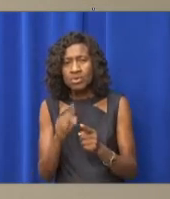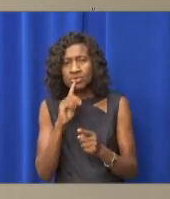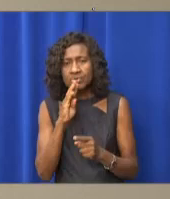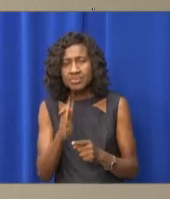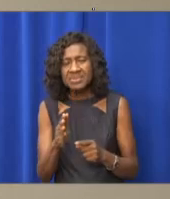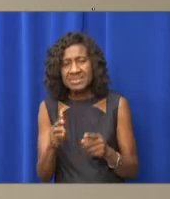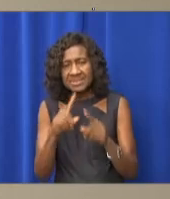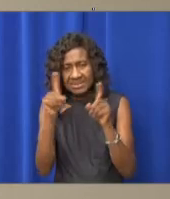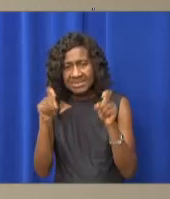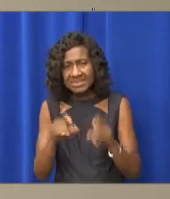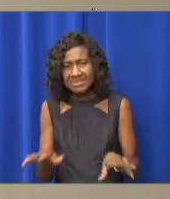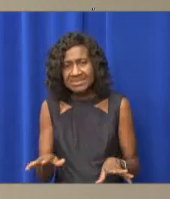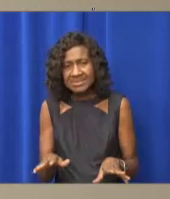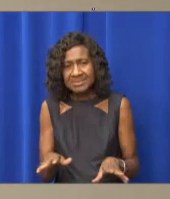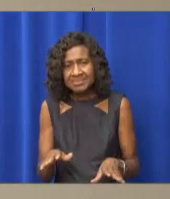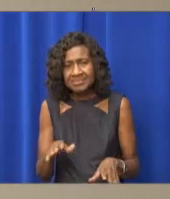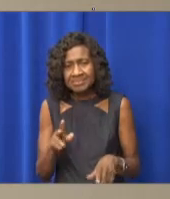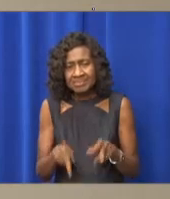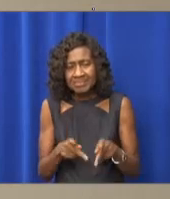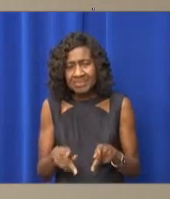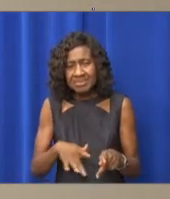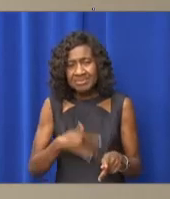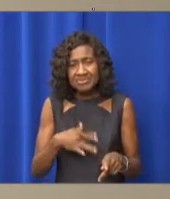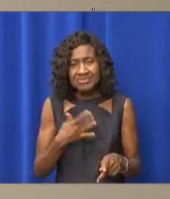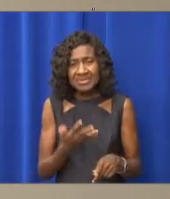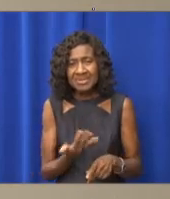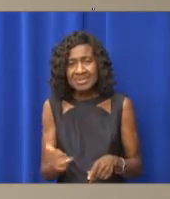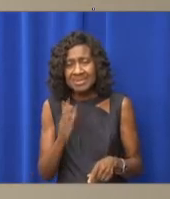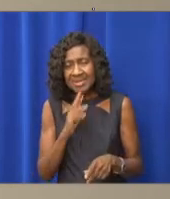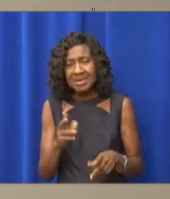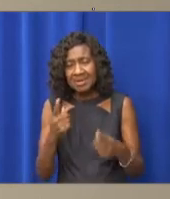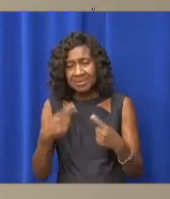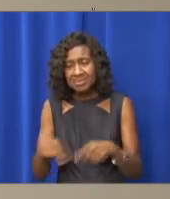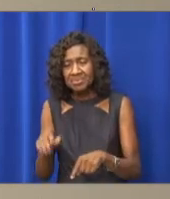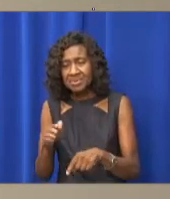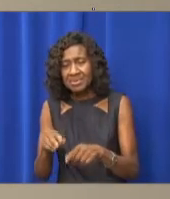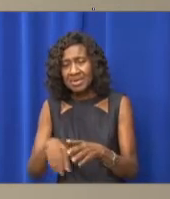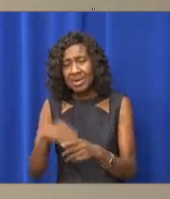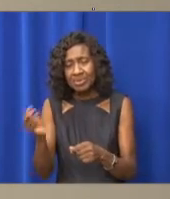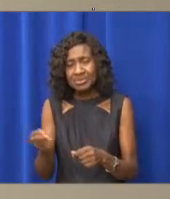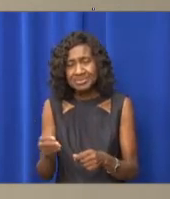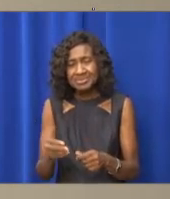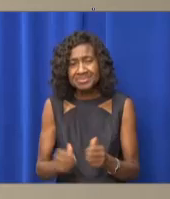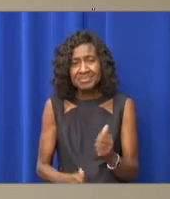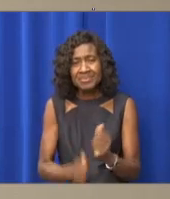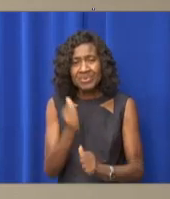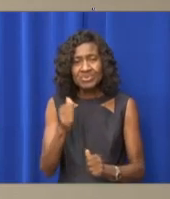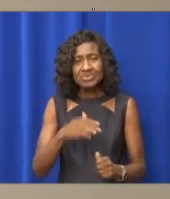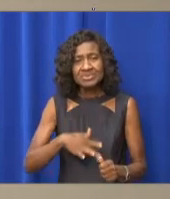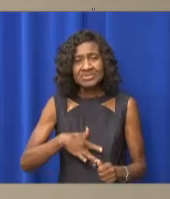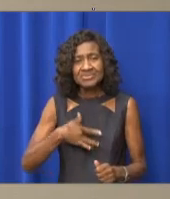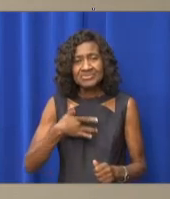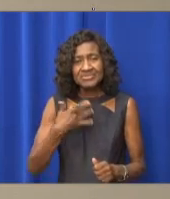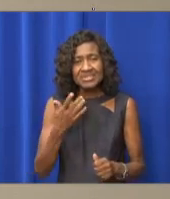People feel that they've been out there, but most are feeling fine, which is great.